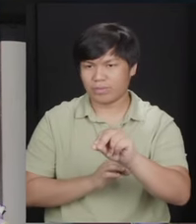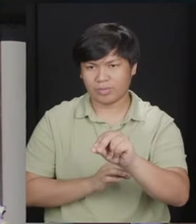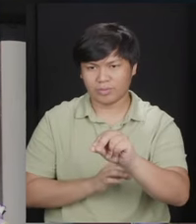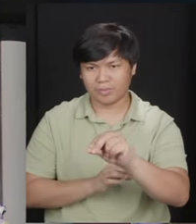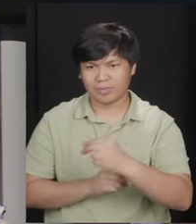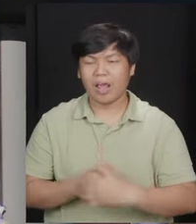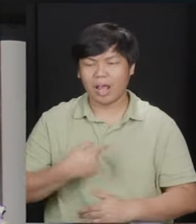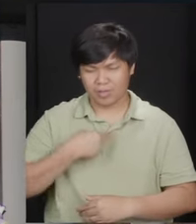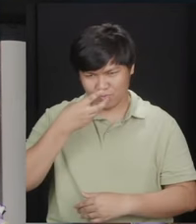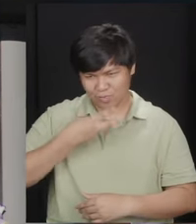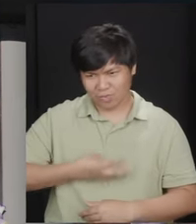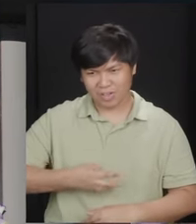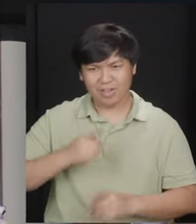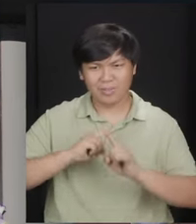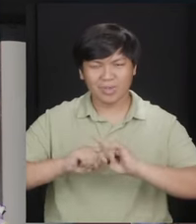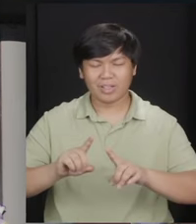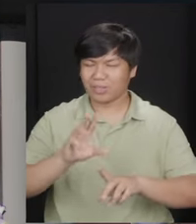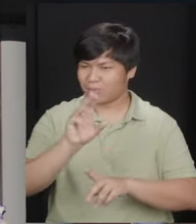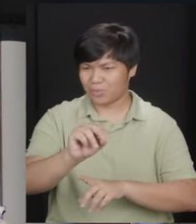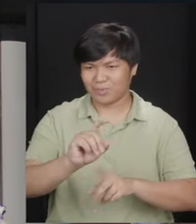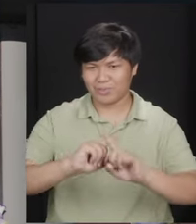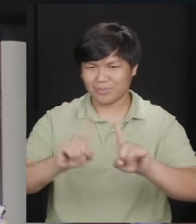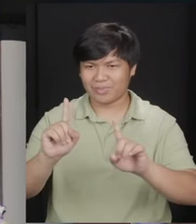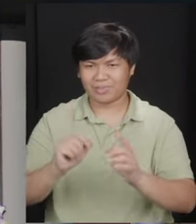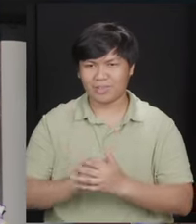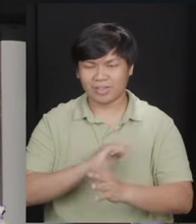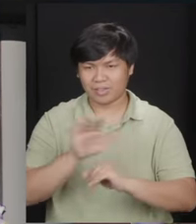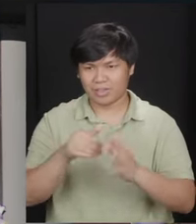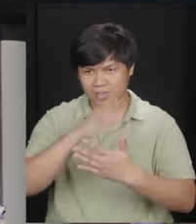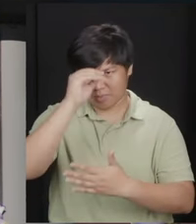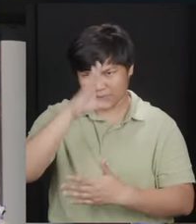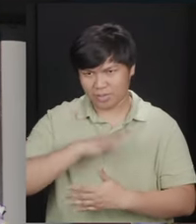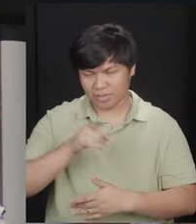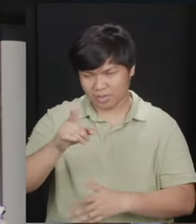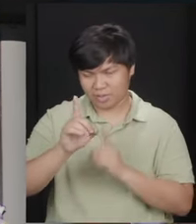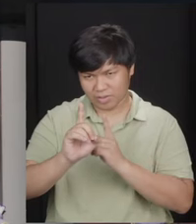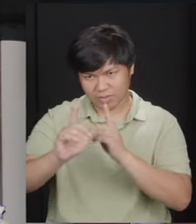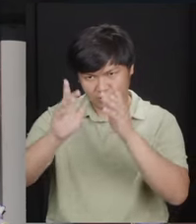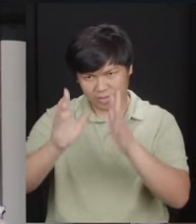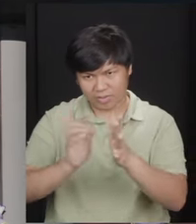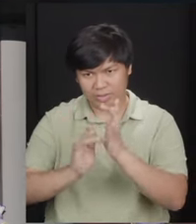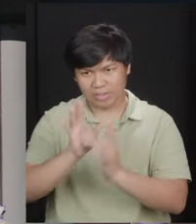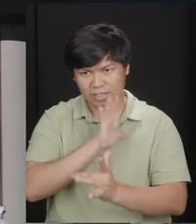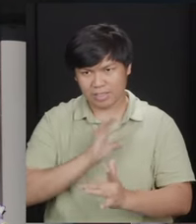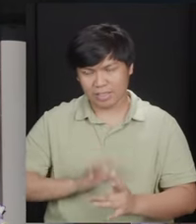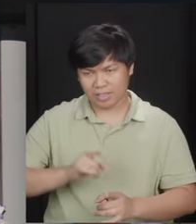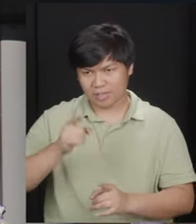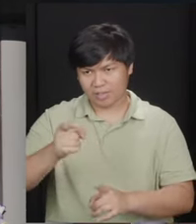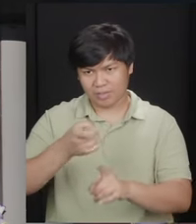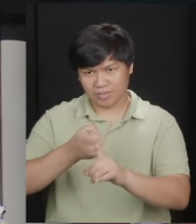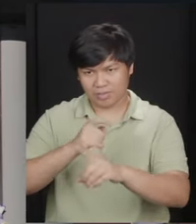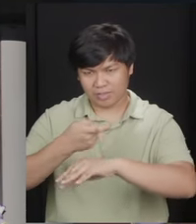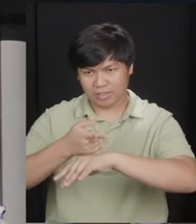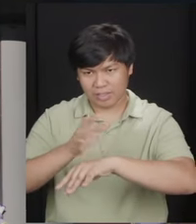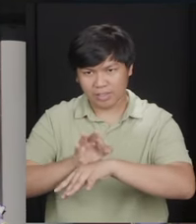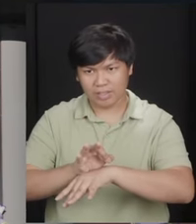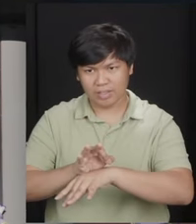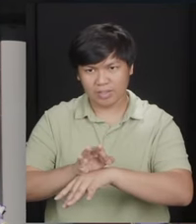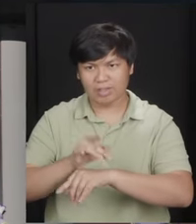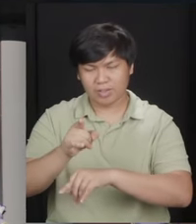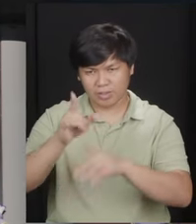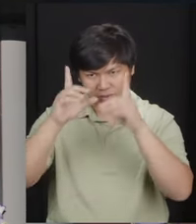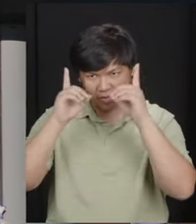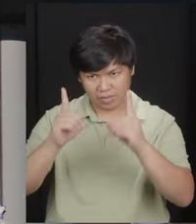wish. But no. By this all men will know you're my disciples because you come from Jesus. You must be sound in